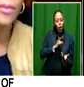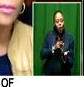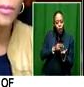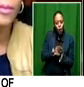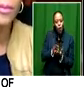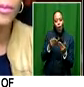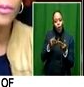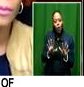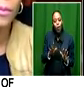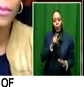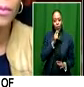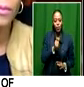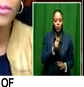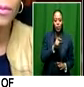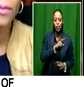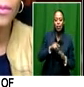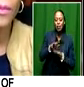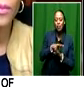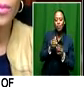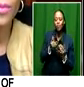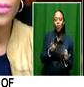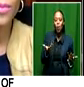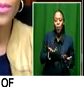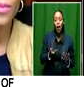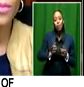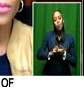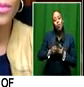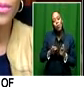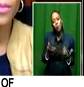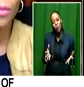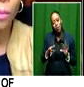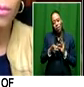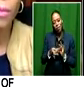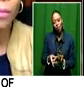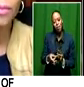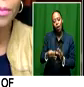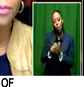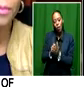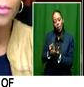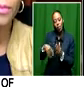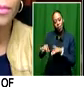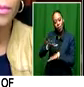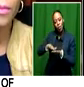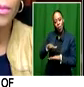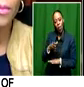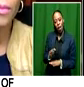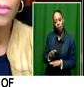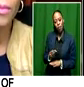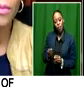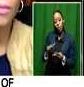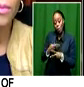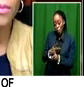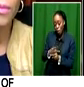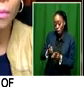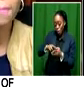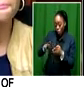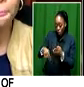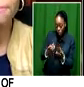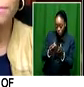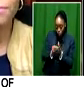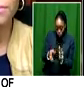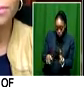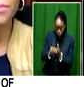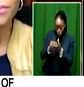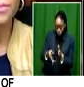open truth about where we are and the problem that is associated with the product that we're pushing out, because, you